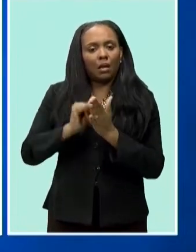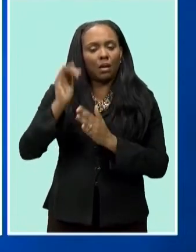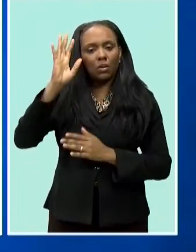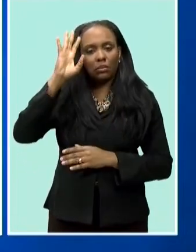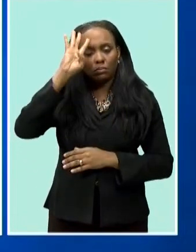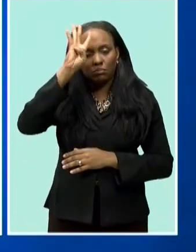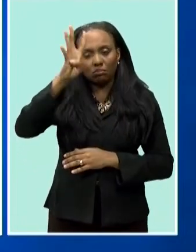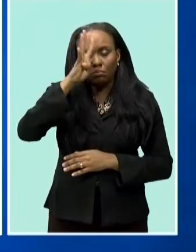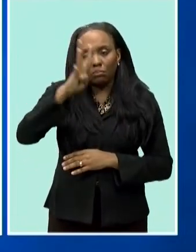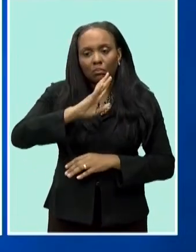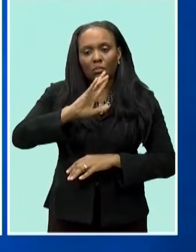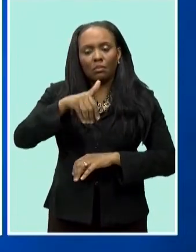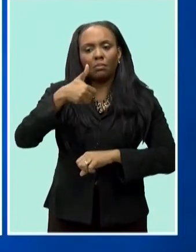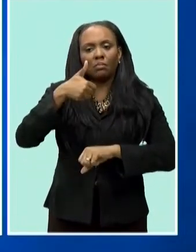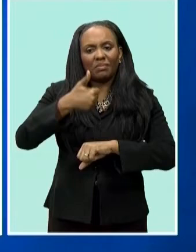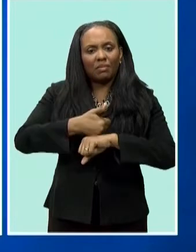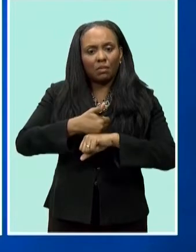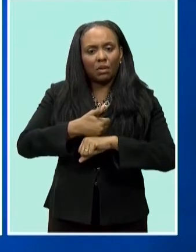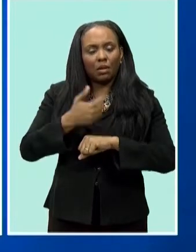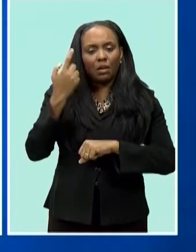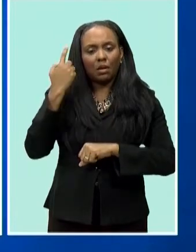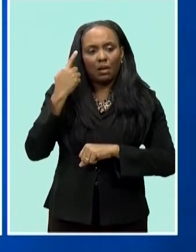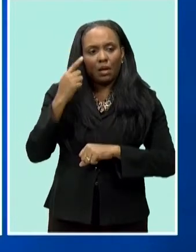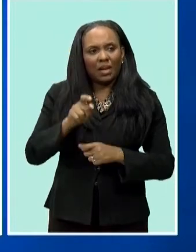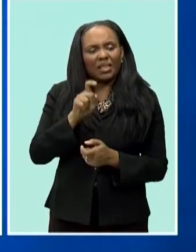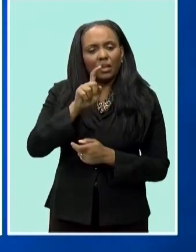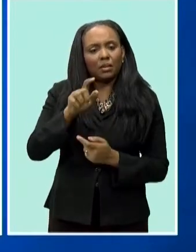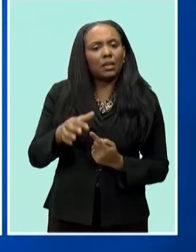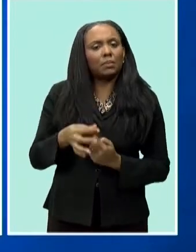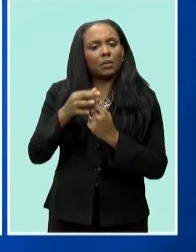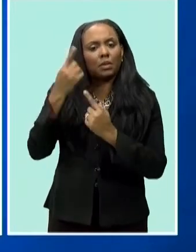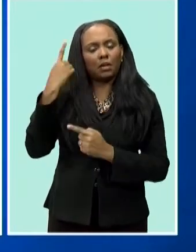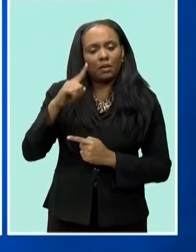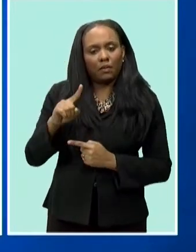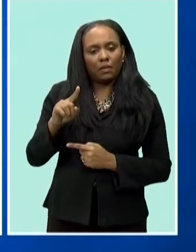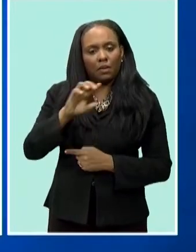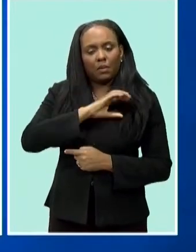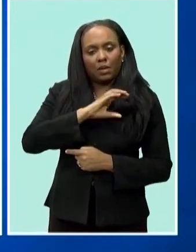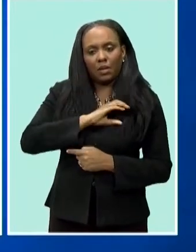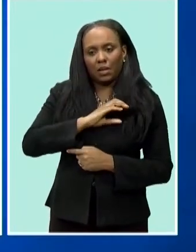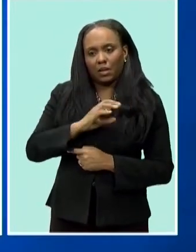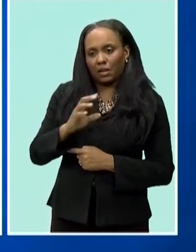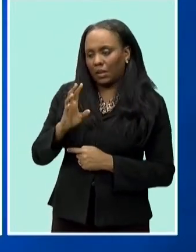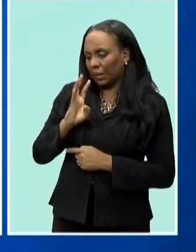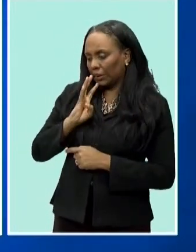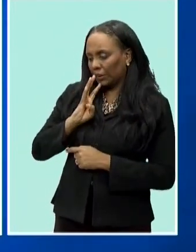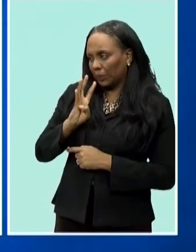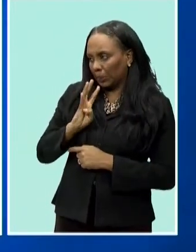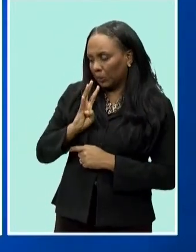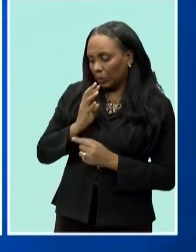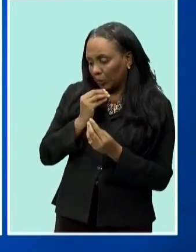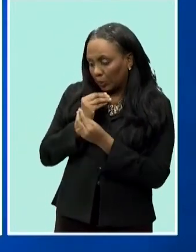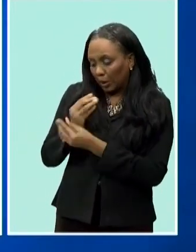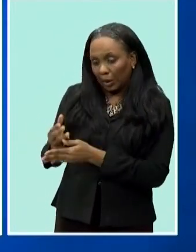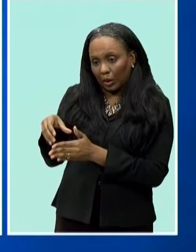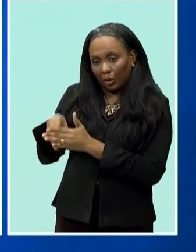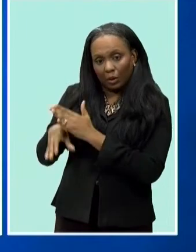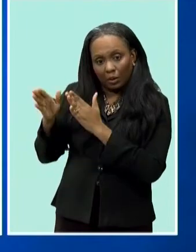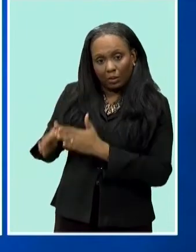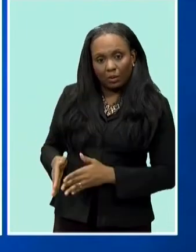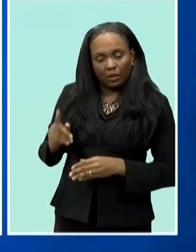I imagine for police officers in particular who tip off criminals about investigations or